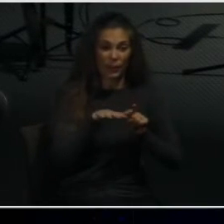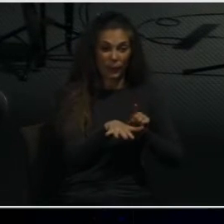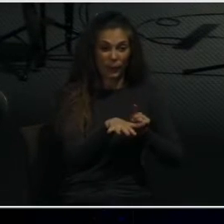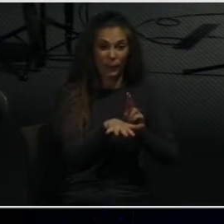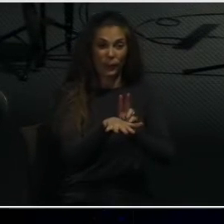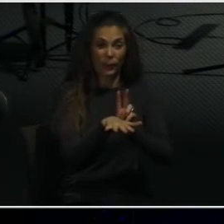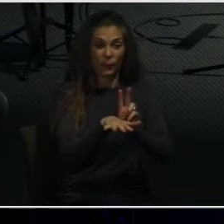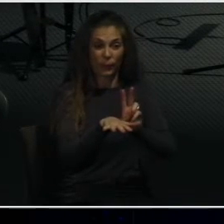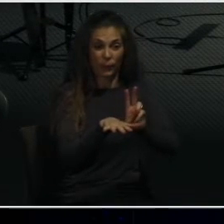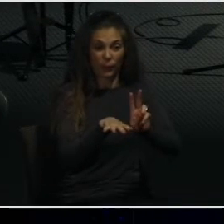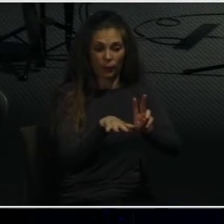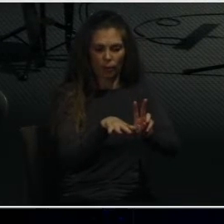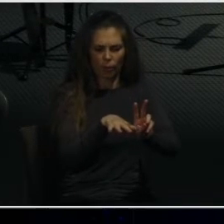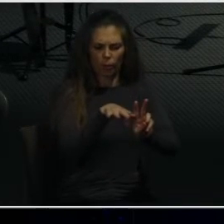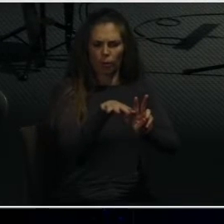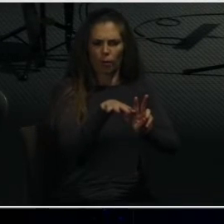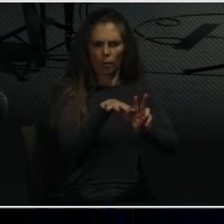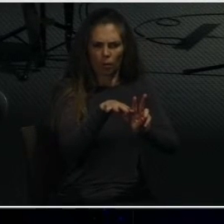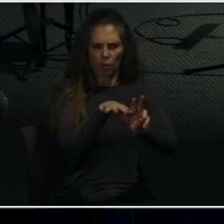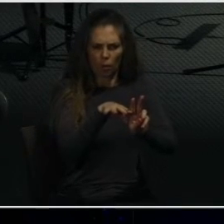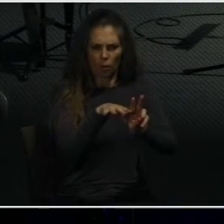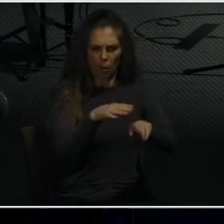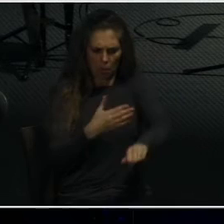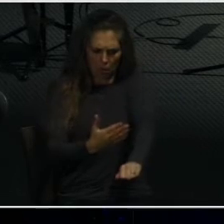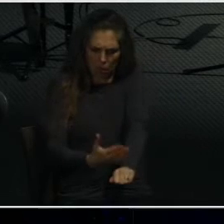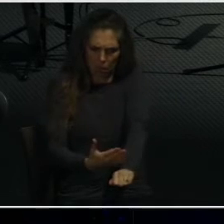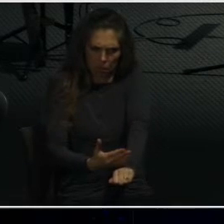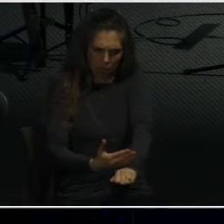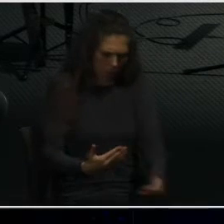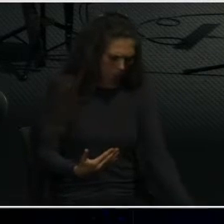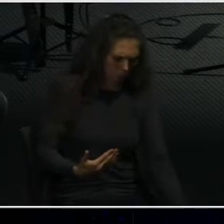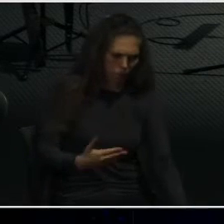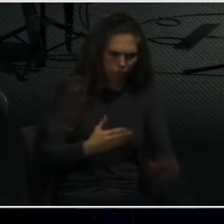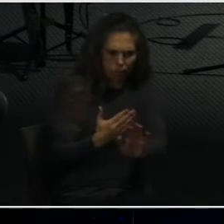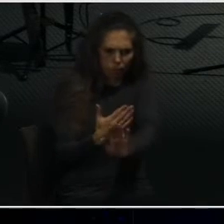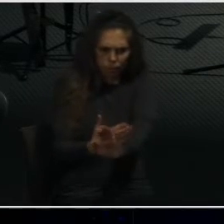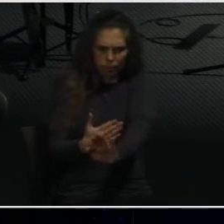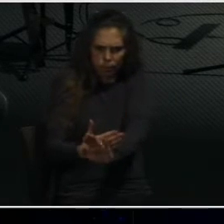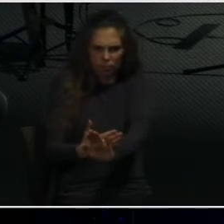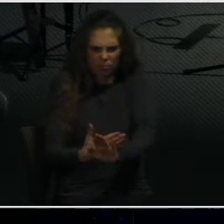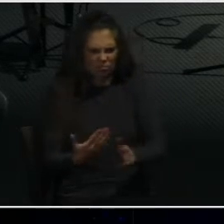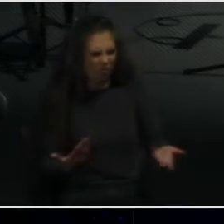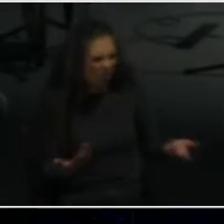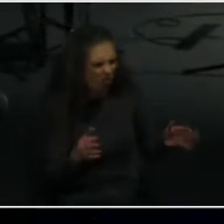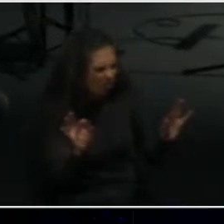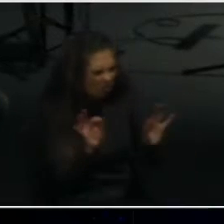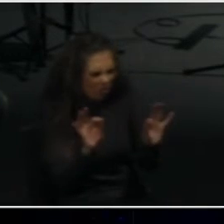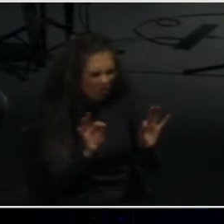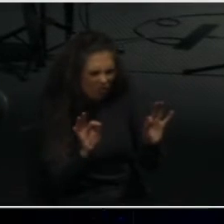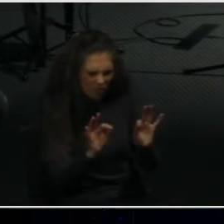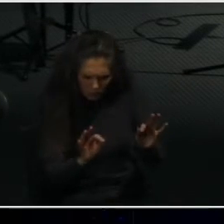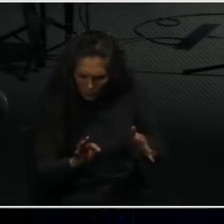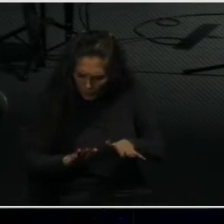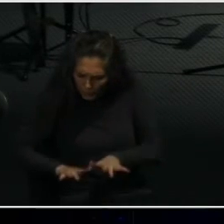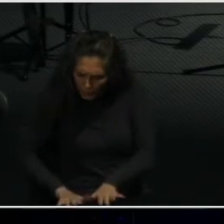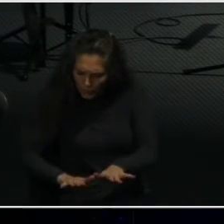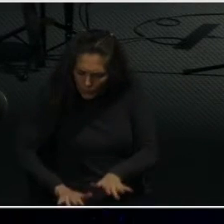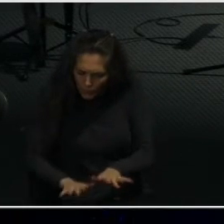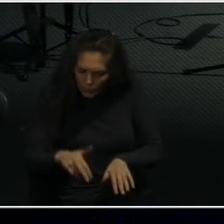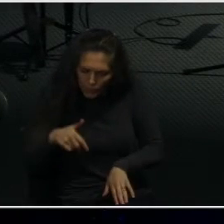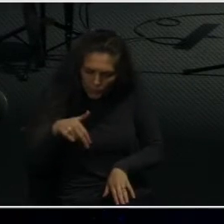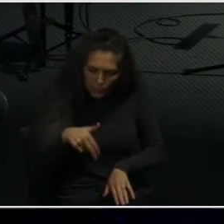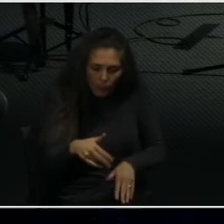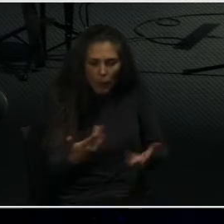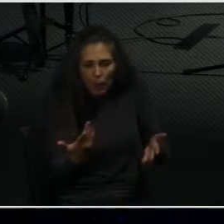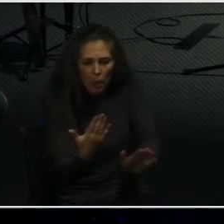deep. So you know what it's like to walk through ankle deep water. You can walk through it. It's not too big of a problem. And the